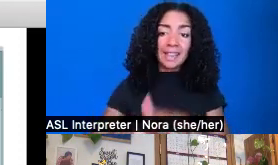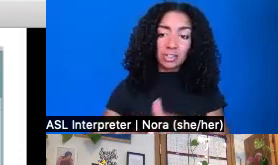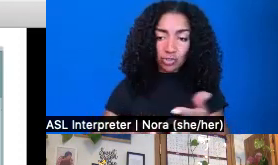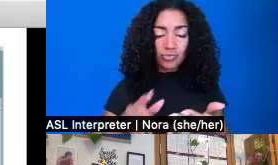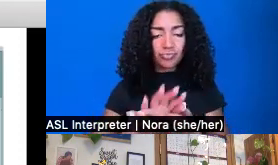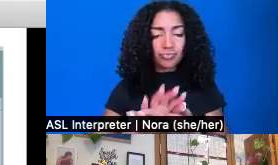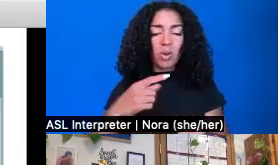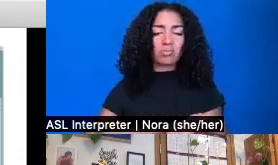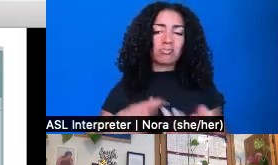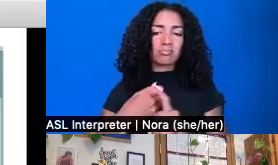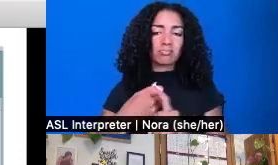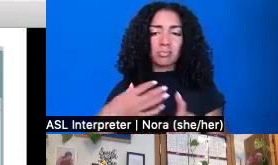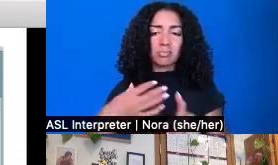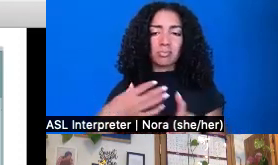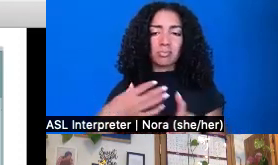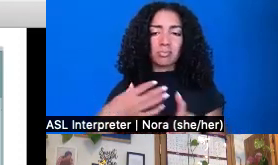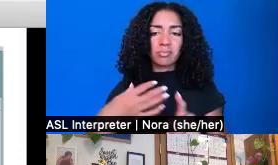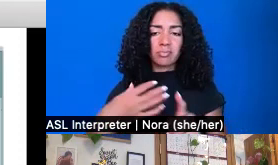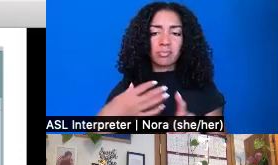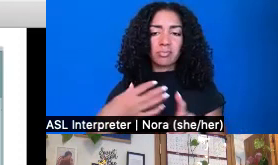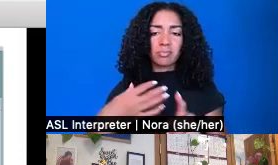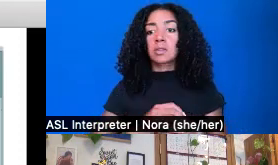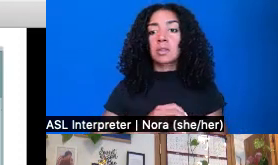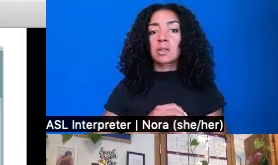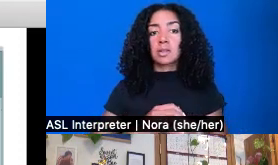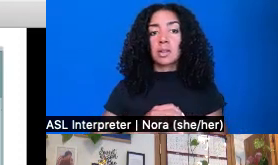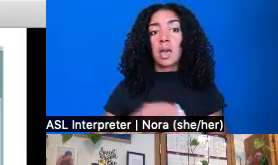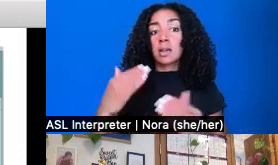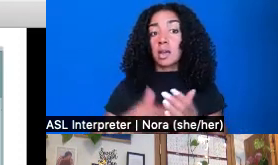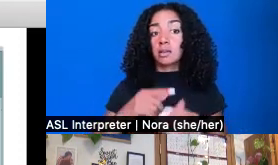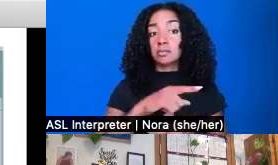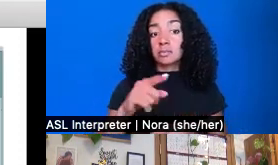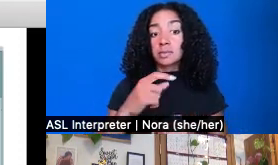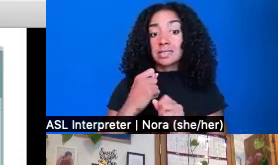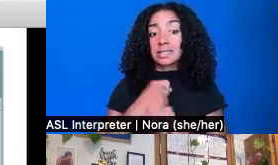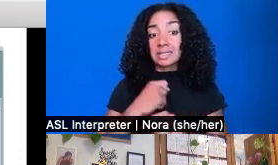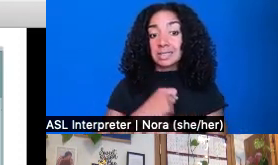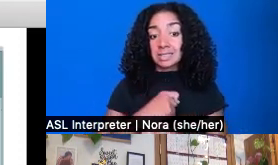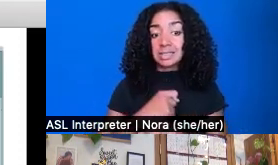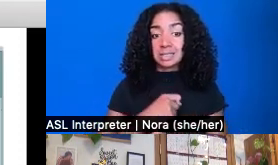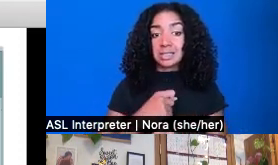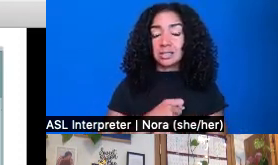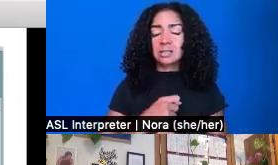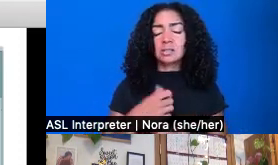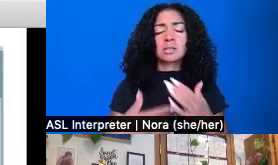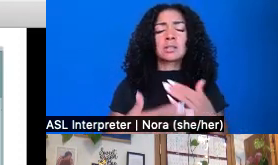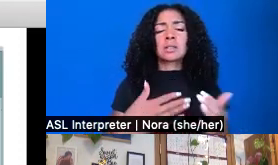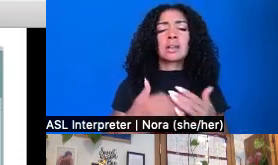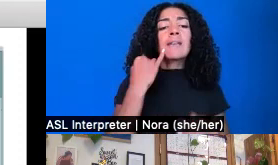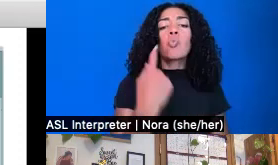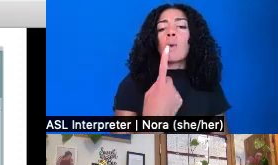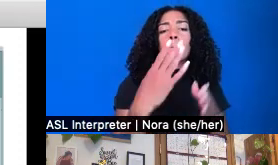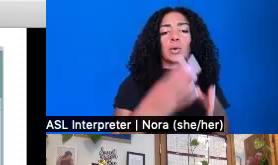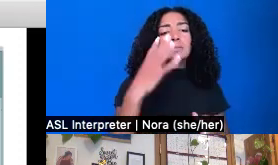So again, these statistics are, even 1 is too many, they're very high. It's just something to kind of just